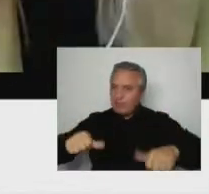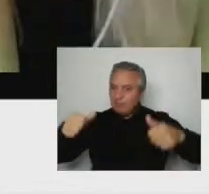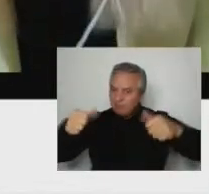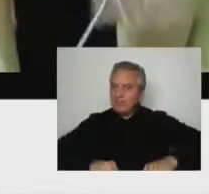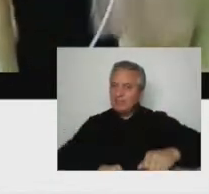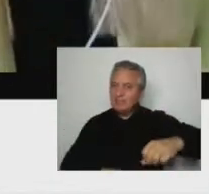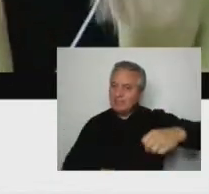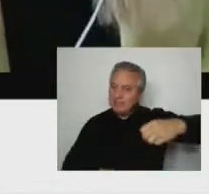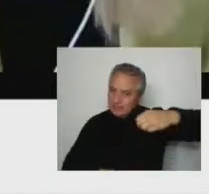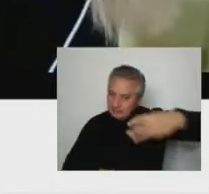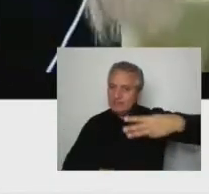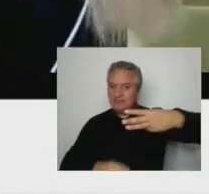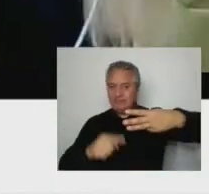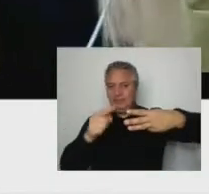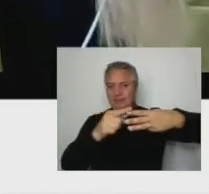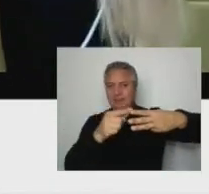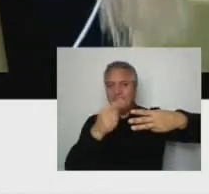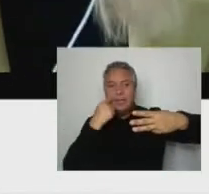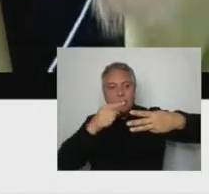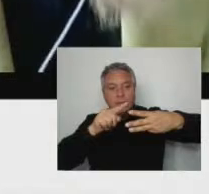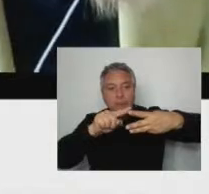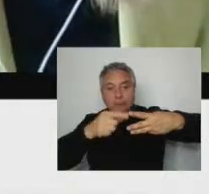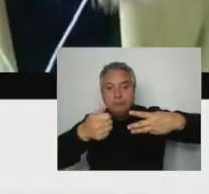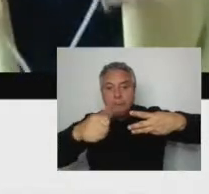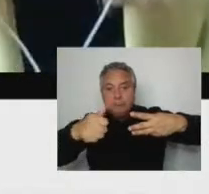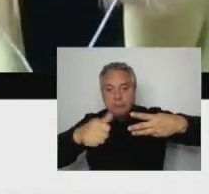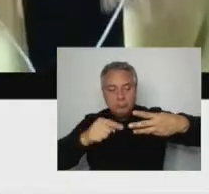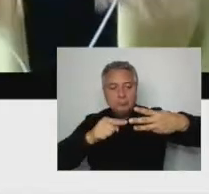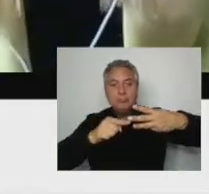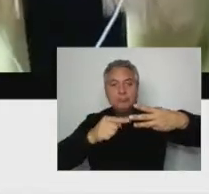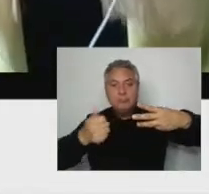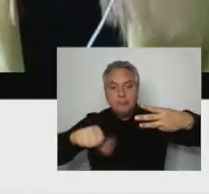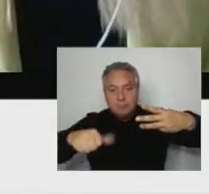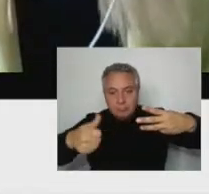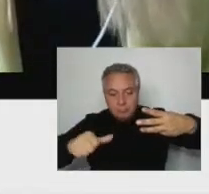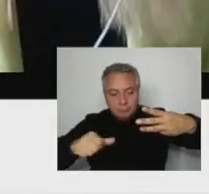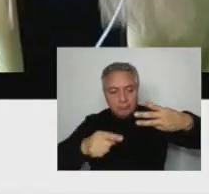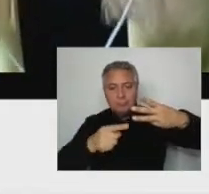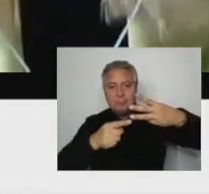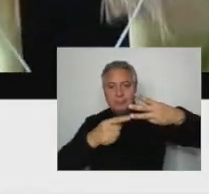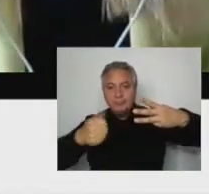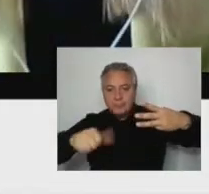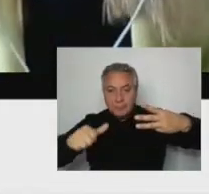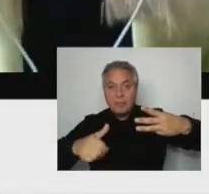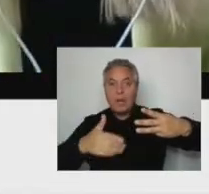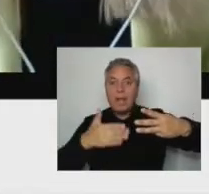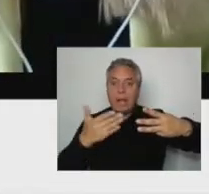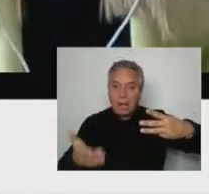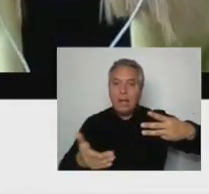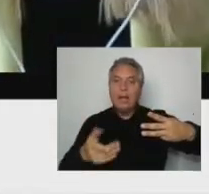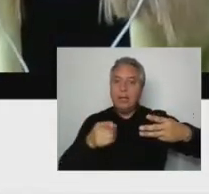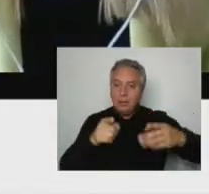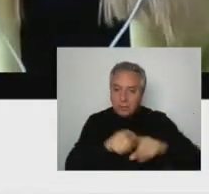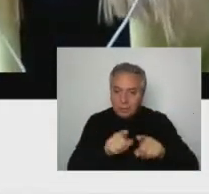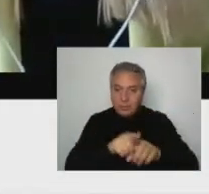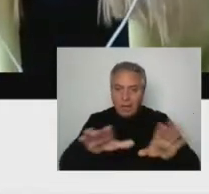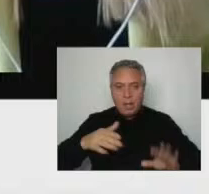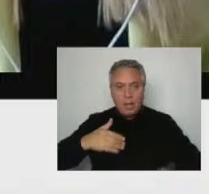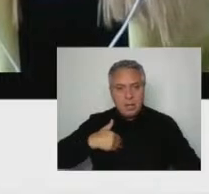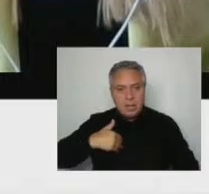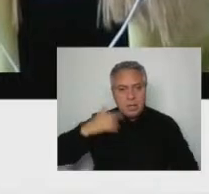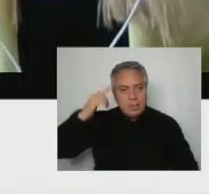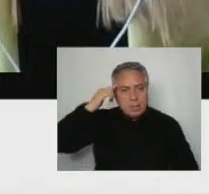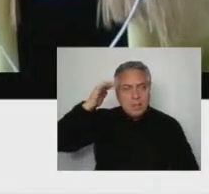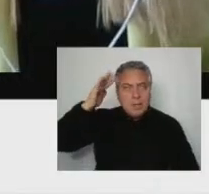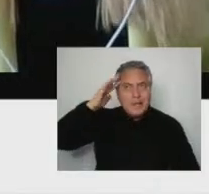in none of the three areas that are evaluated, and even less so when it comes to creative thinking, which